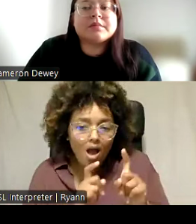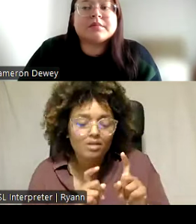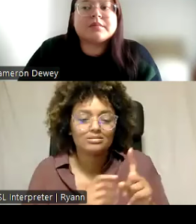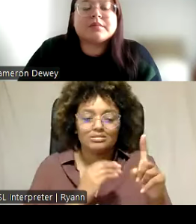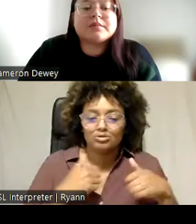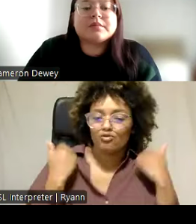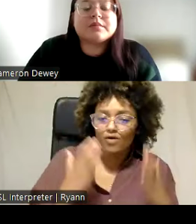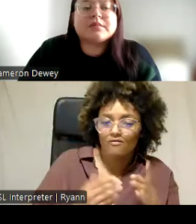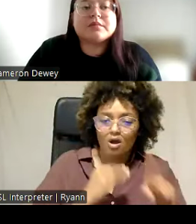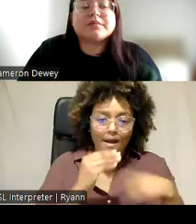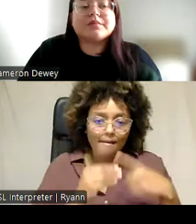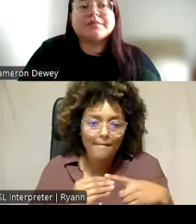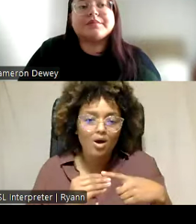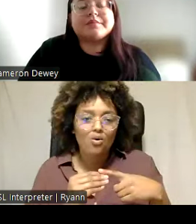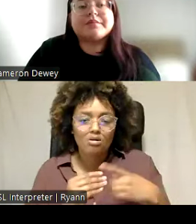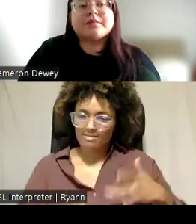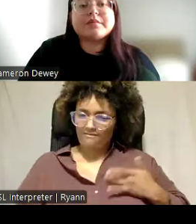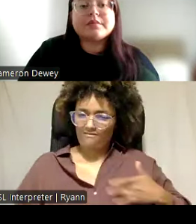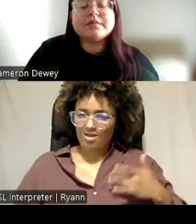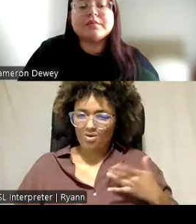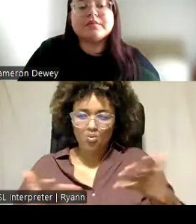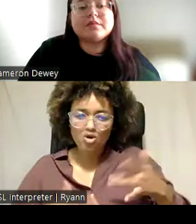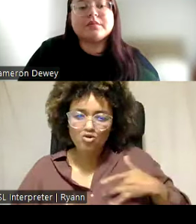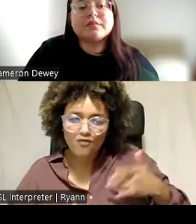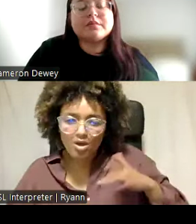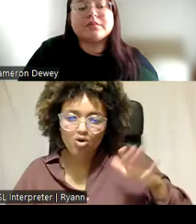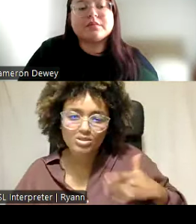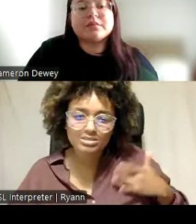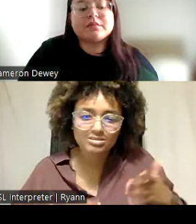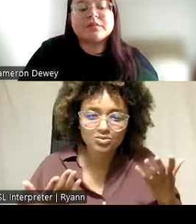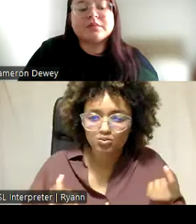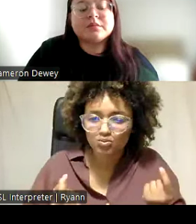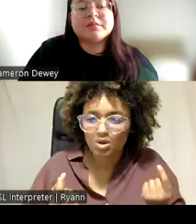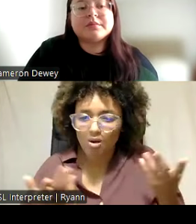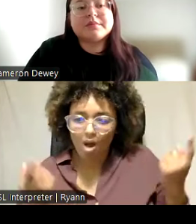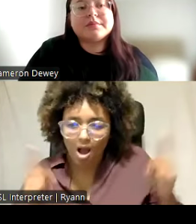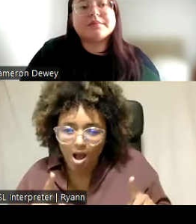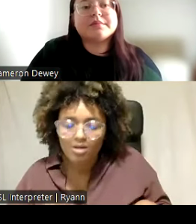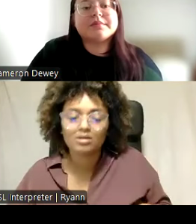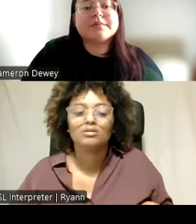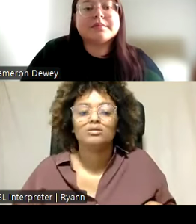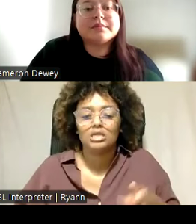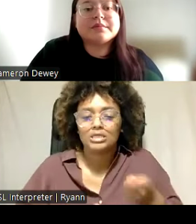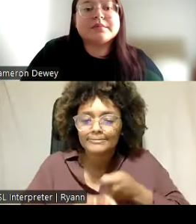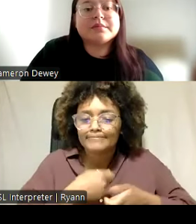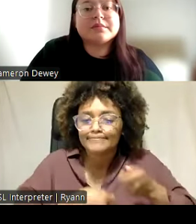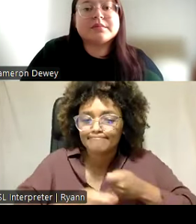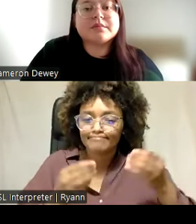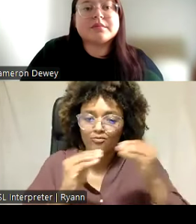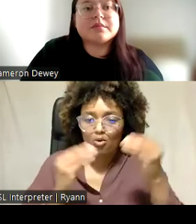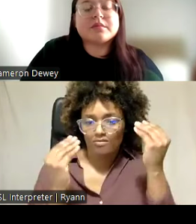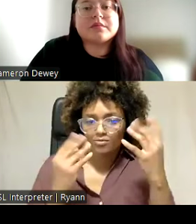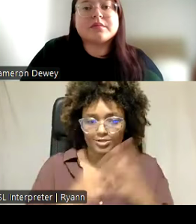pleasure, details like that can then be built upon just to get out more information from them.